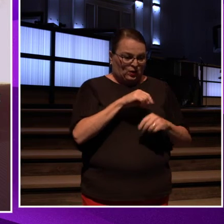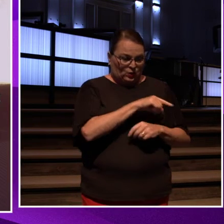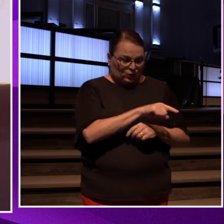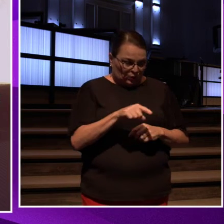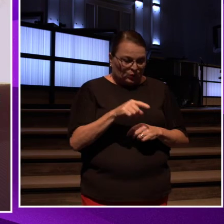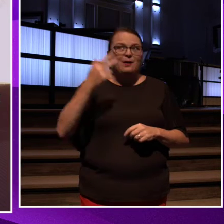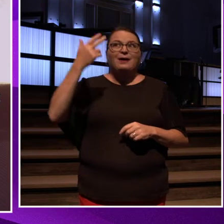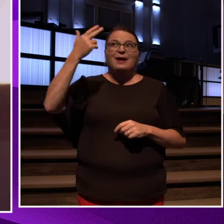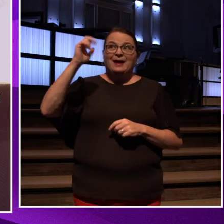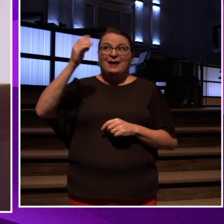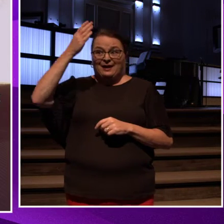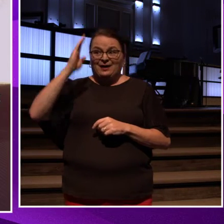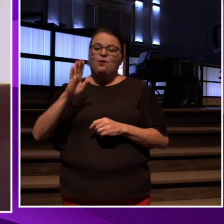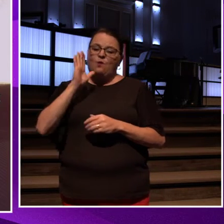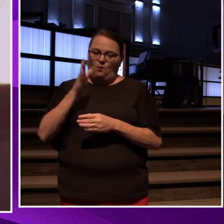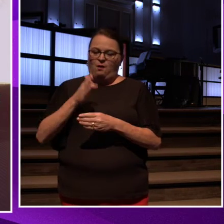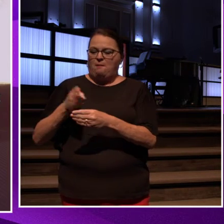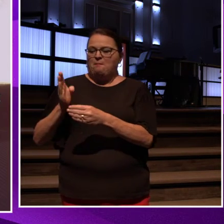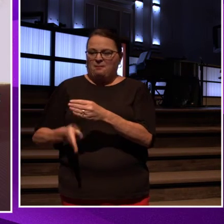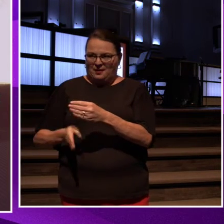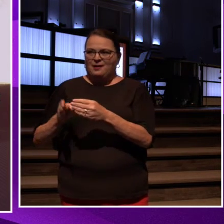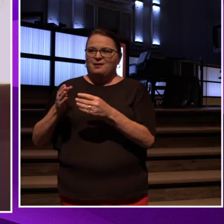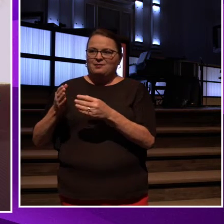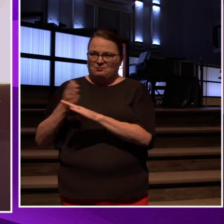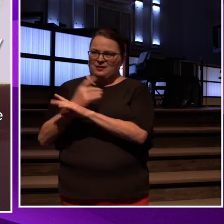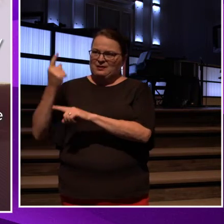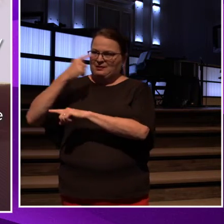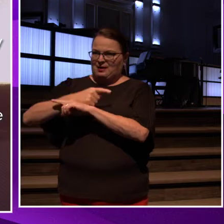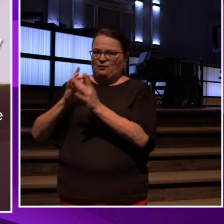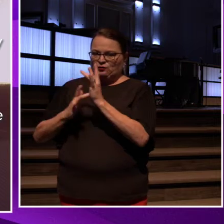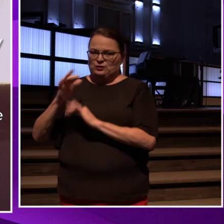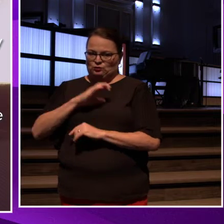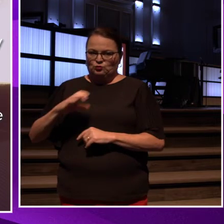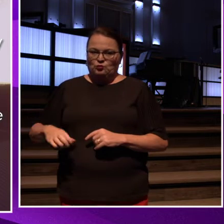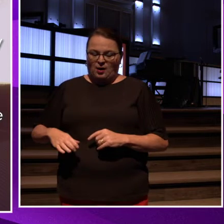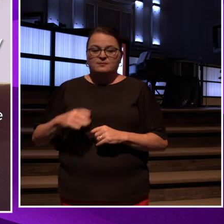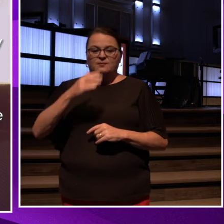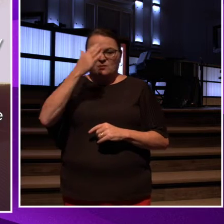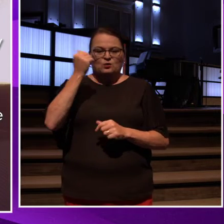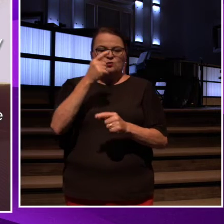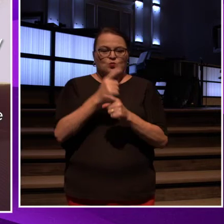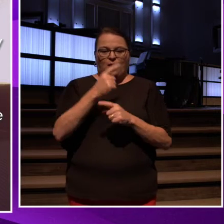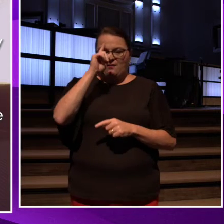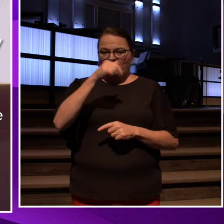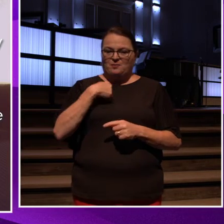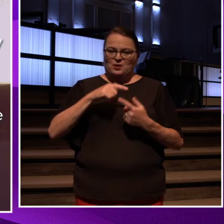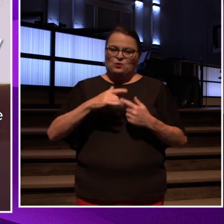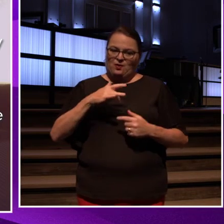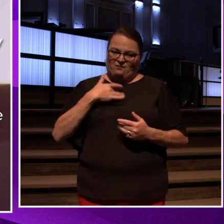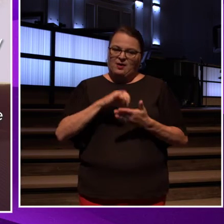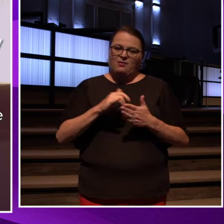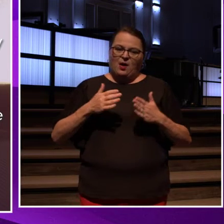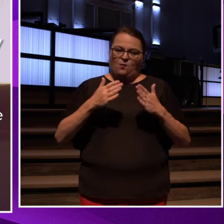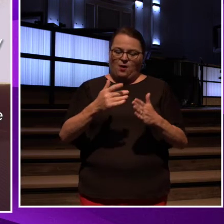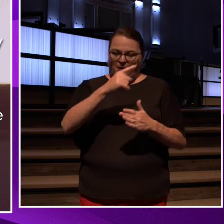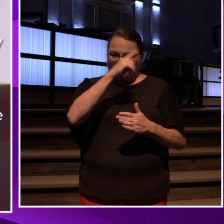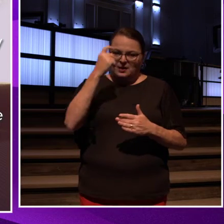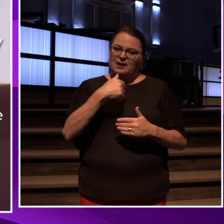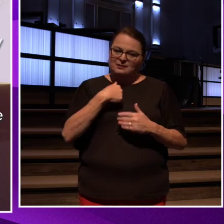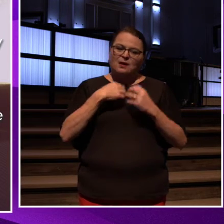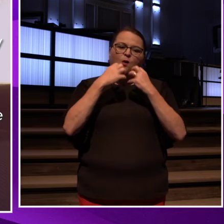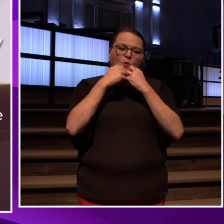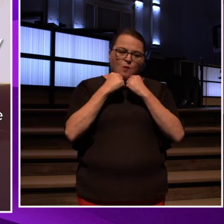to completion at the day of Jesus Christ. For it is right for me to feel this way about you because I hold you